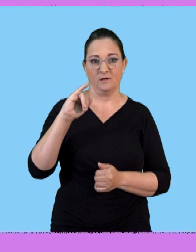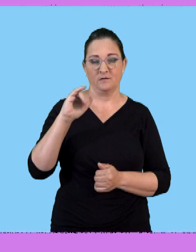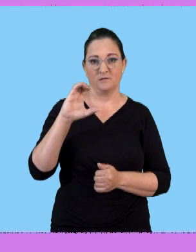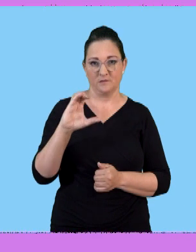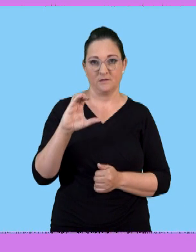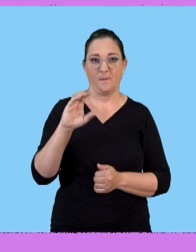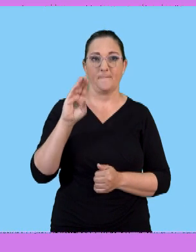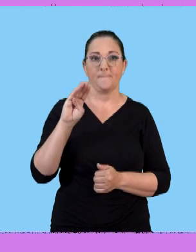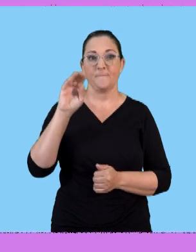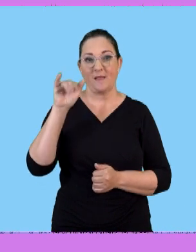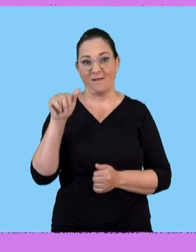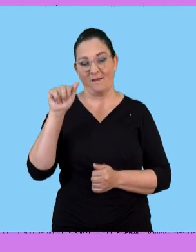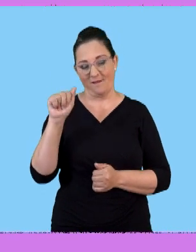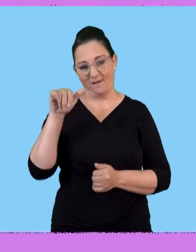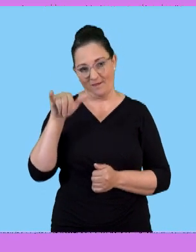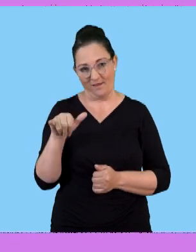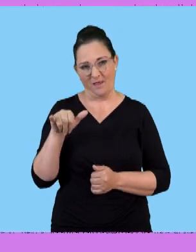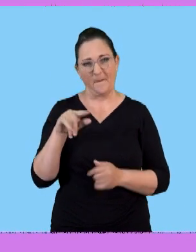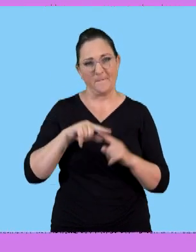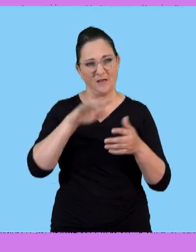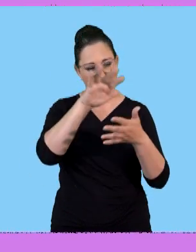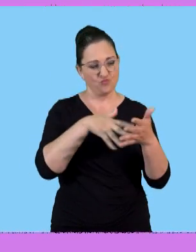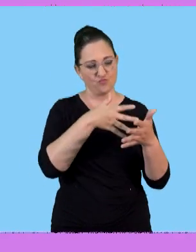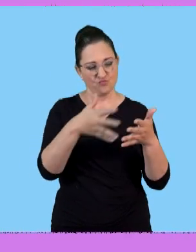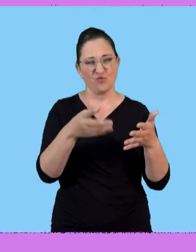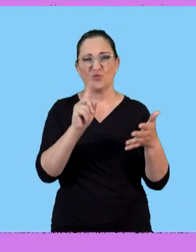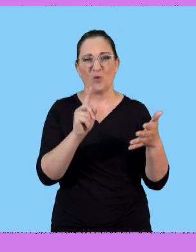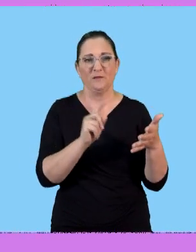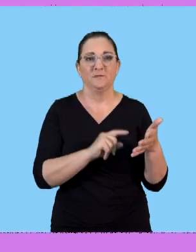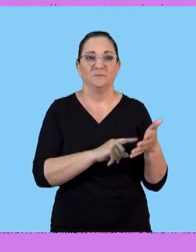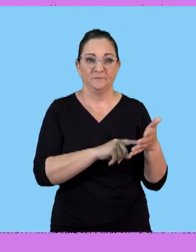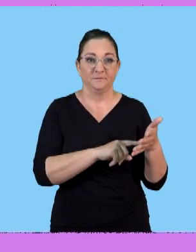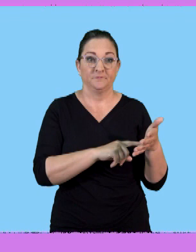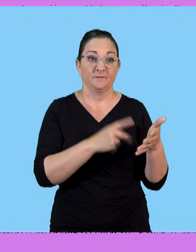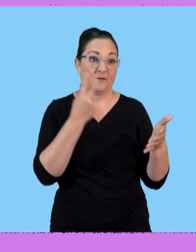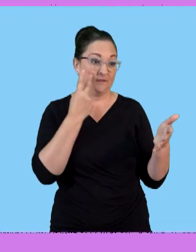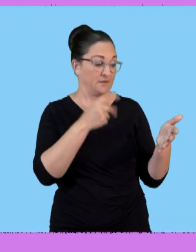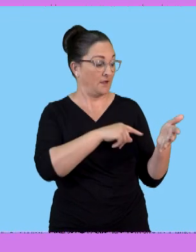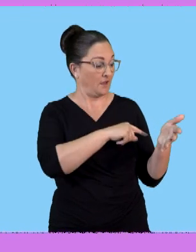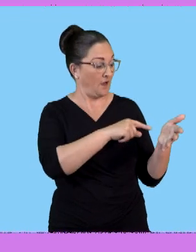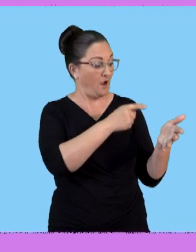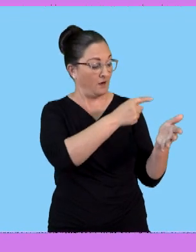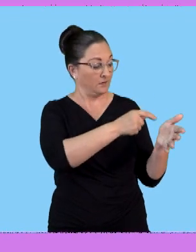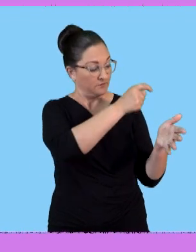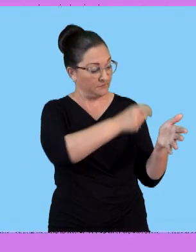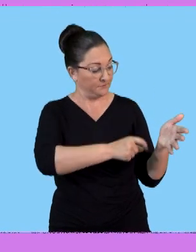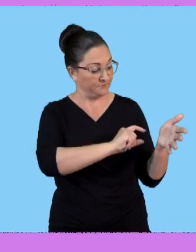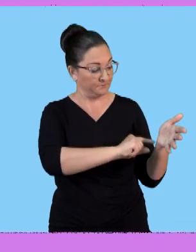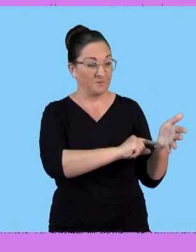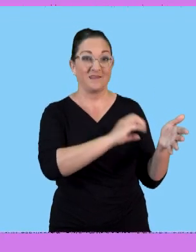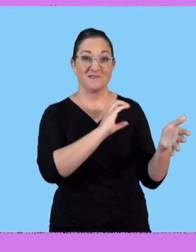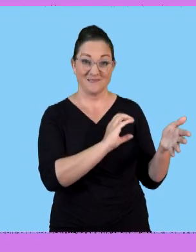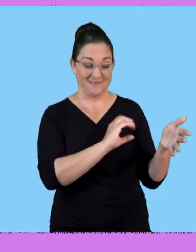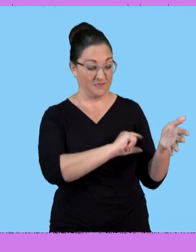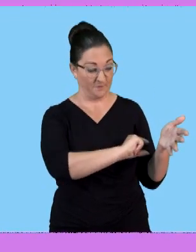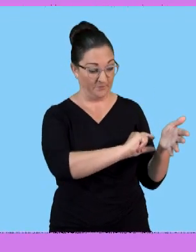So what is the grid reference of St. Francis Bay? So if I do this, right, we can see that